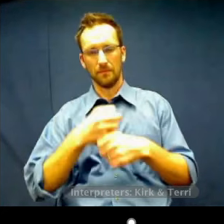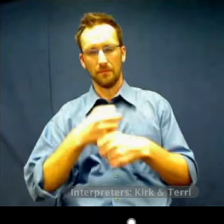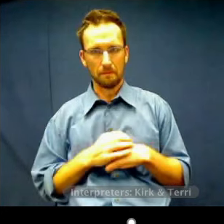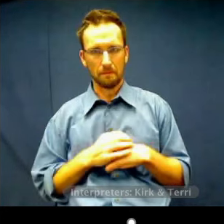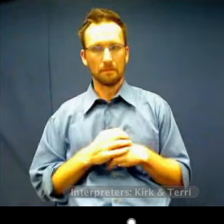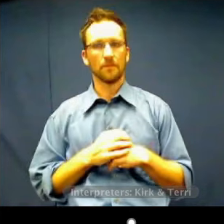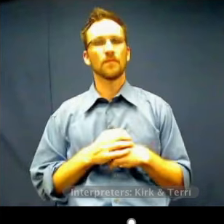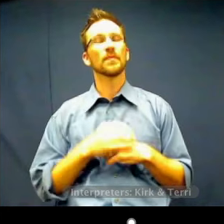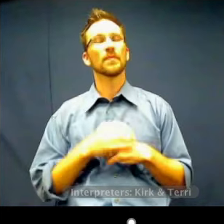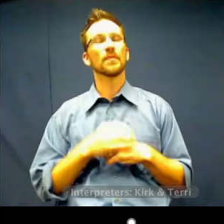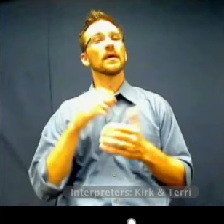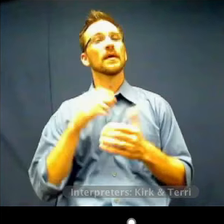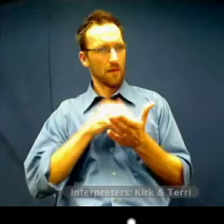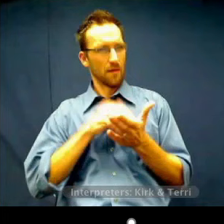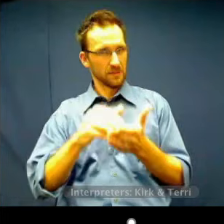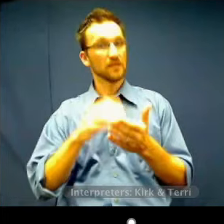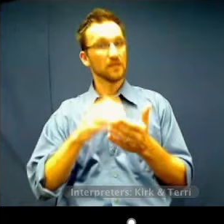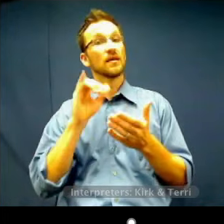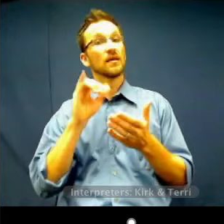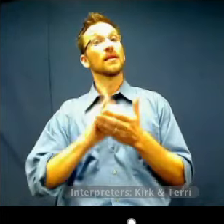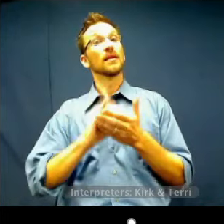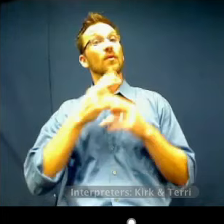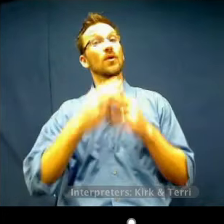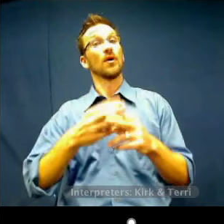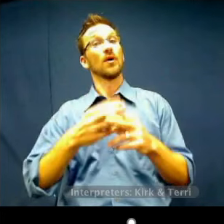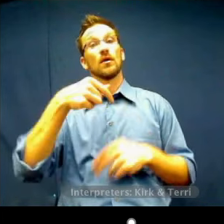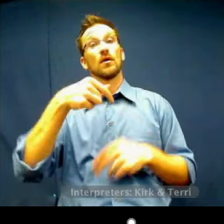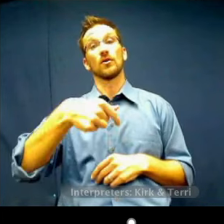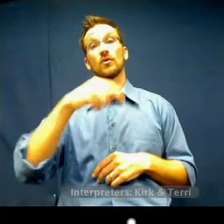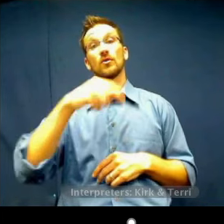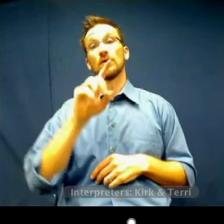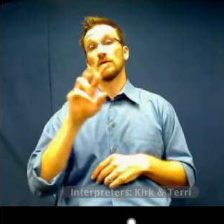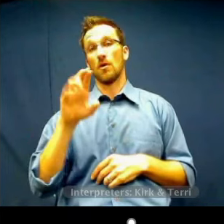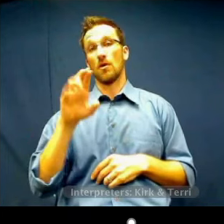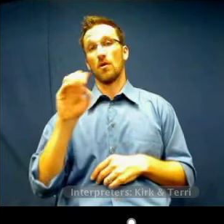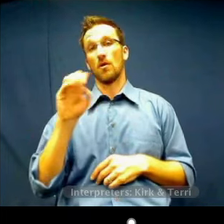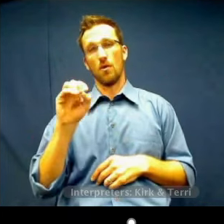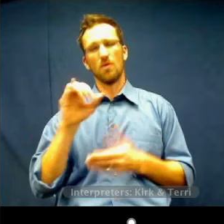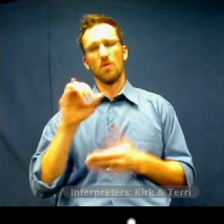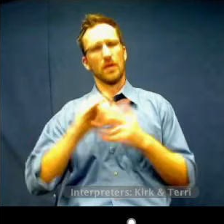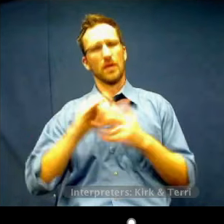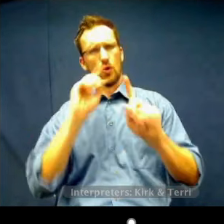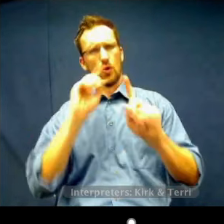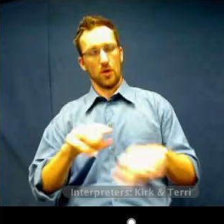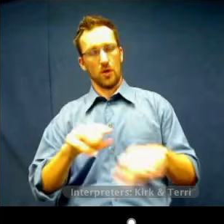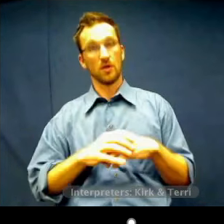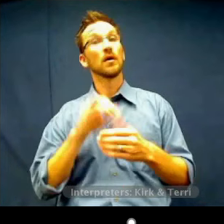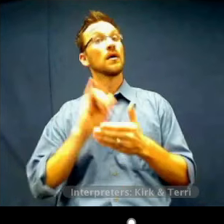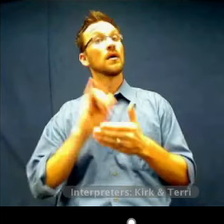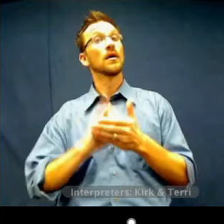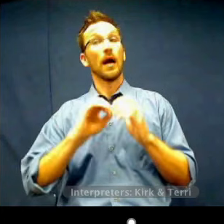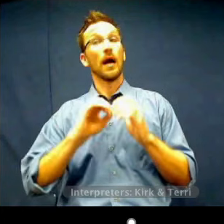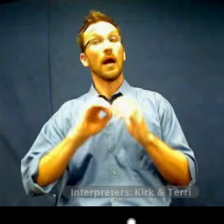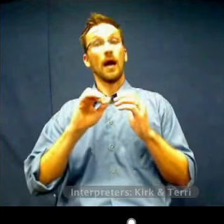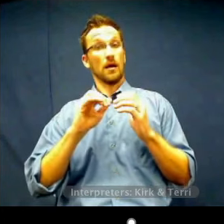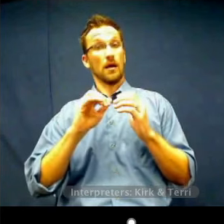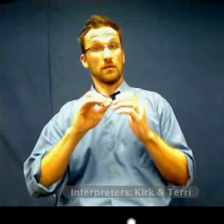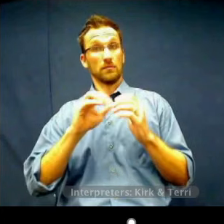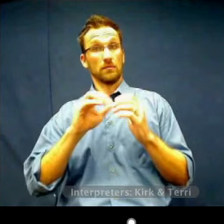You'll heard that pronounced quadro, Q-D-R-O. And that's what it's dealing with, is how to divide